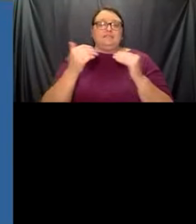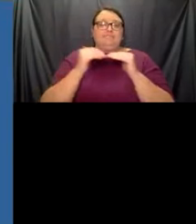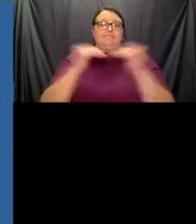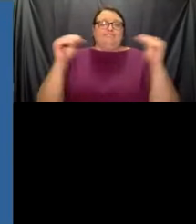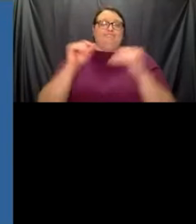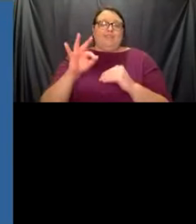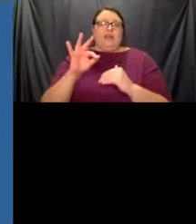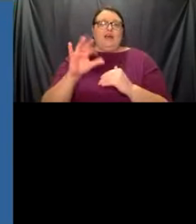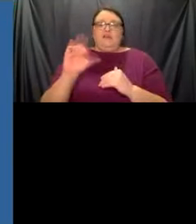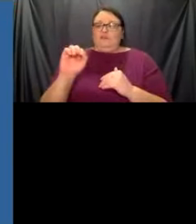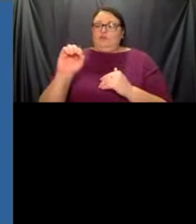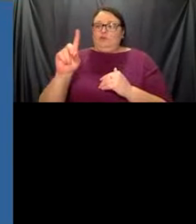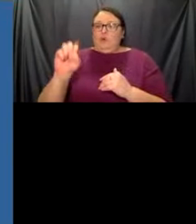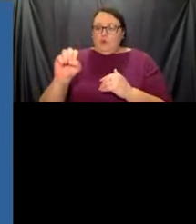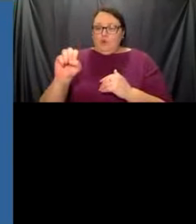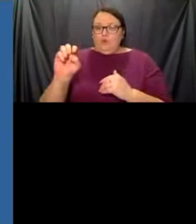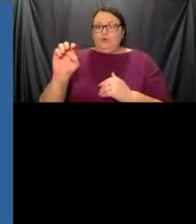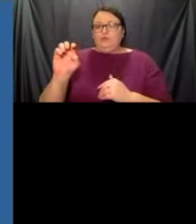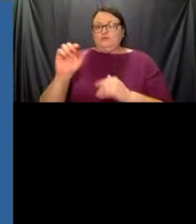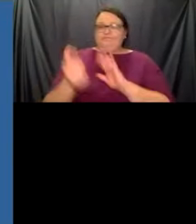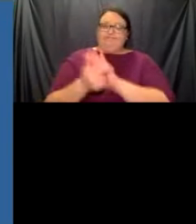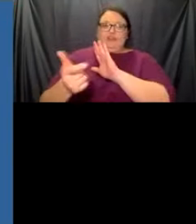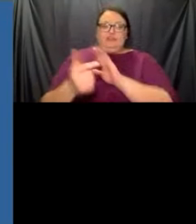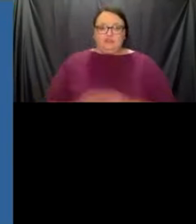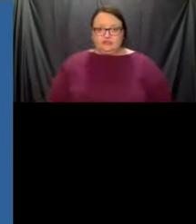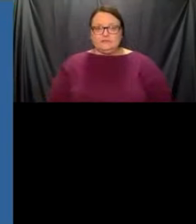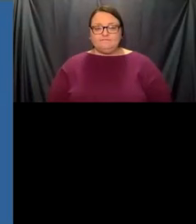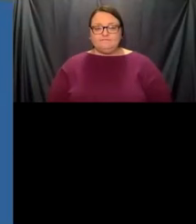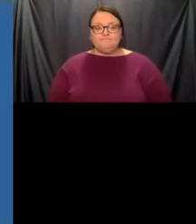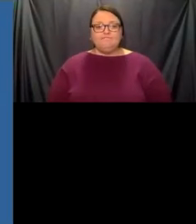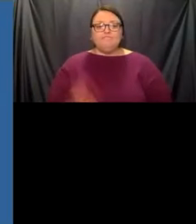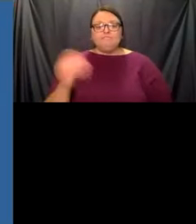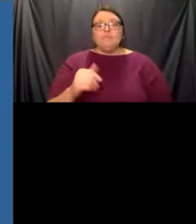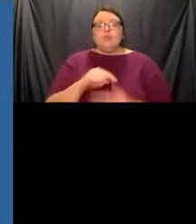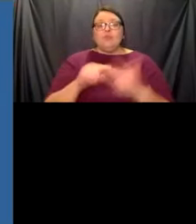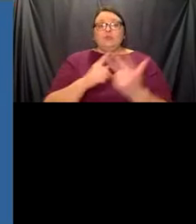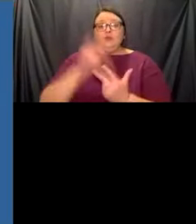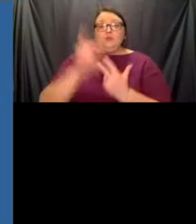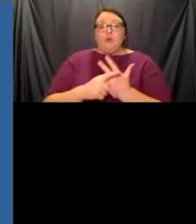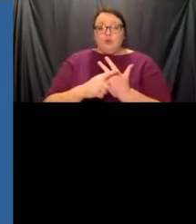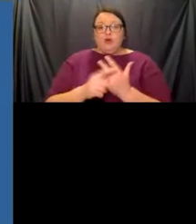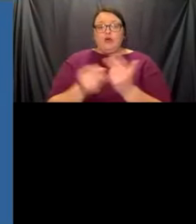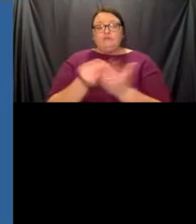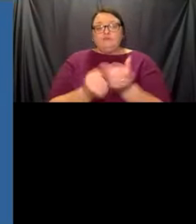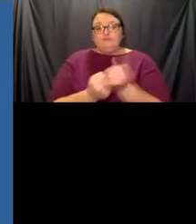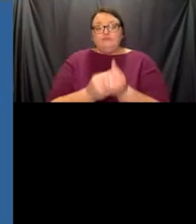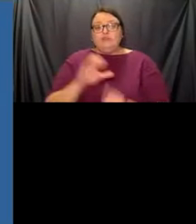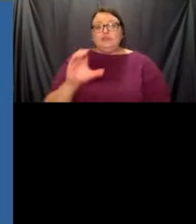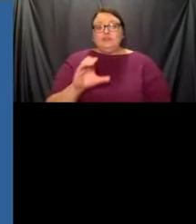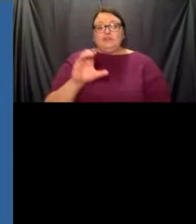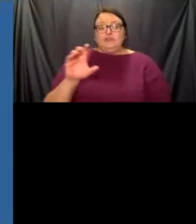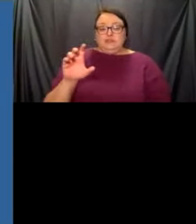CDBG respondió a un total de 362 casos de violación del código y realizó un